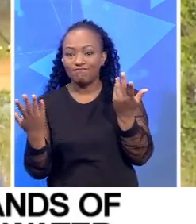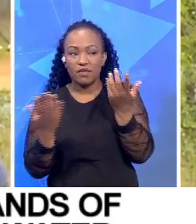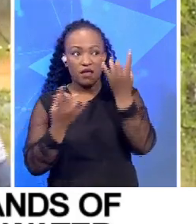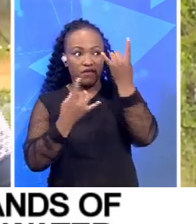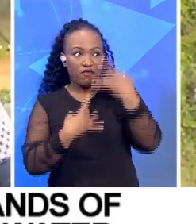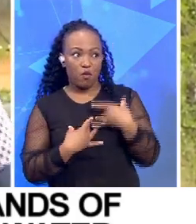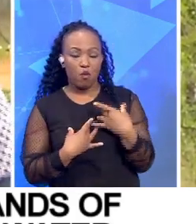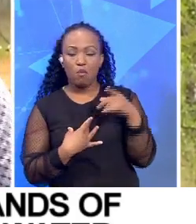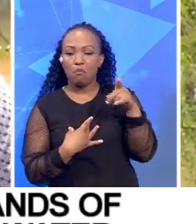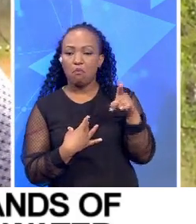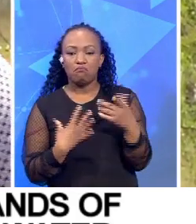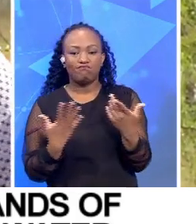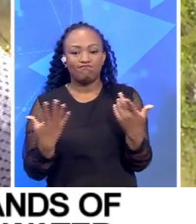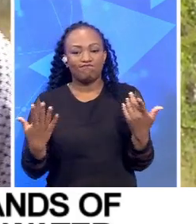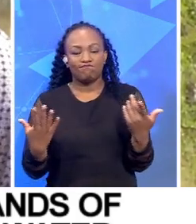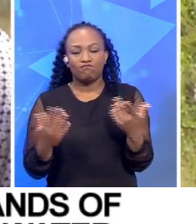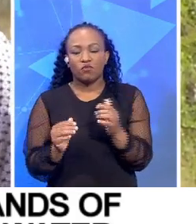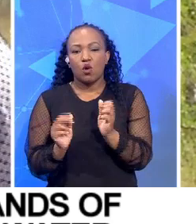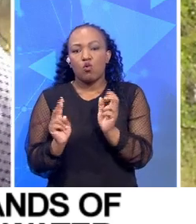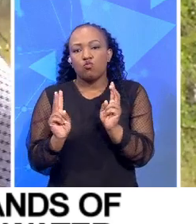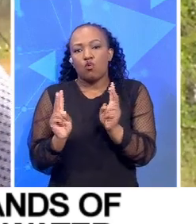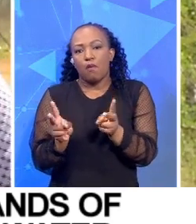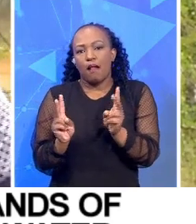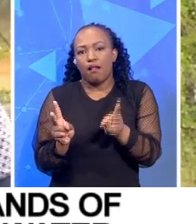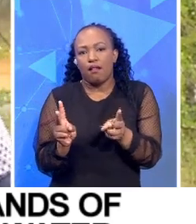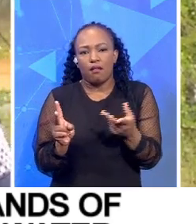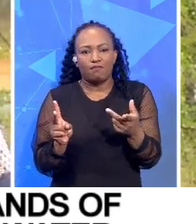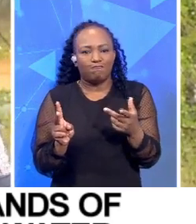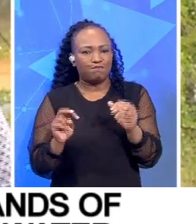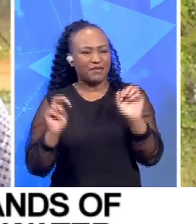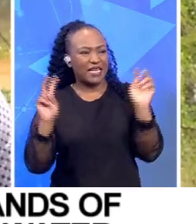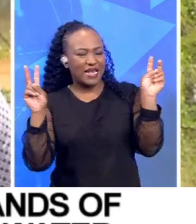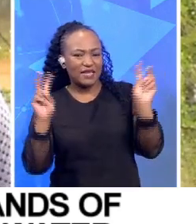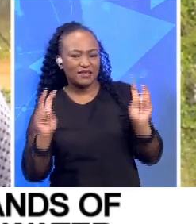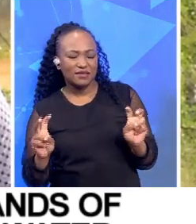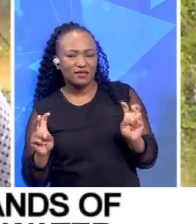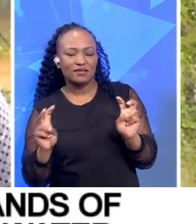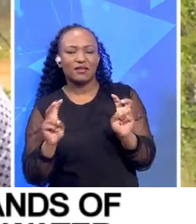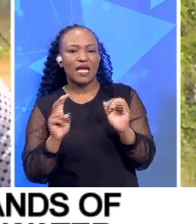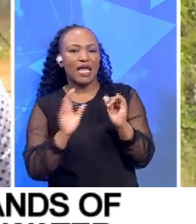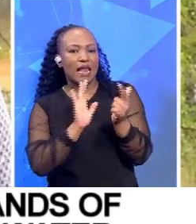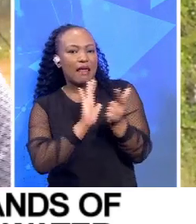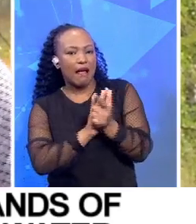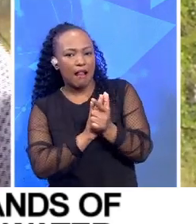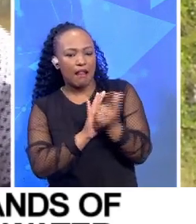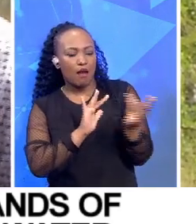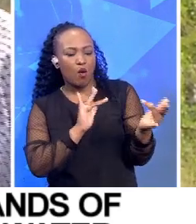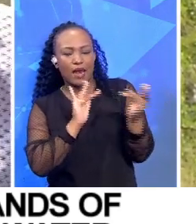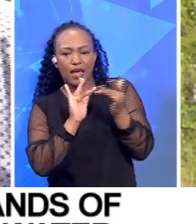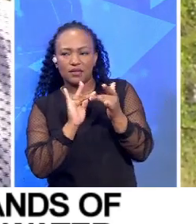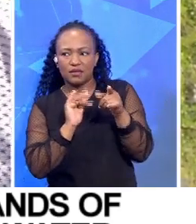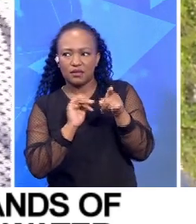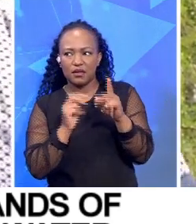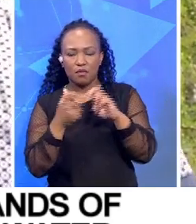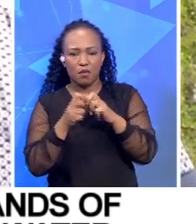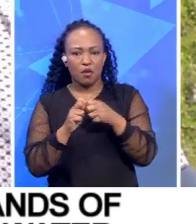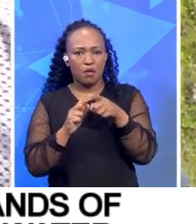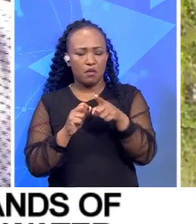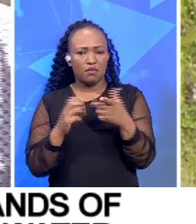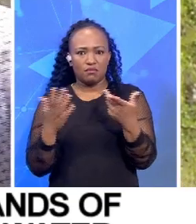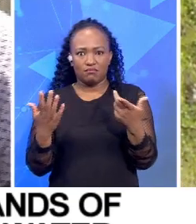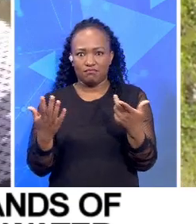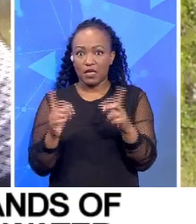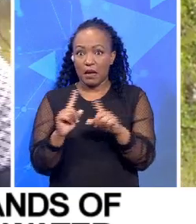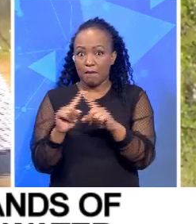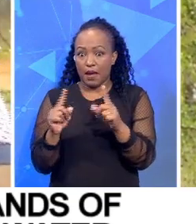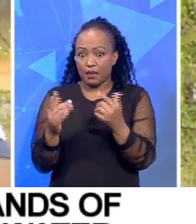about your normal electrical faults or illegal connections, or also low dam levels. But